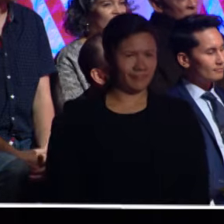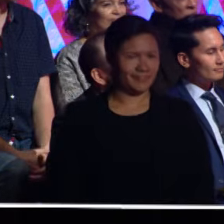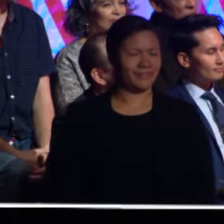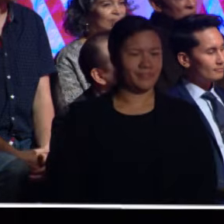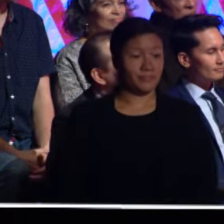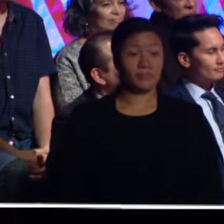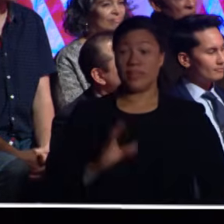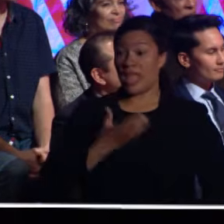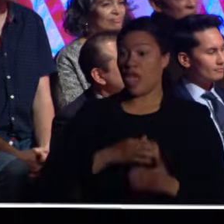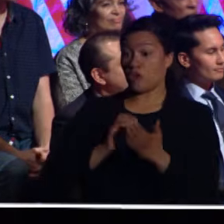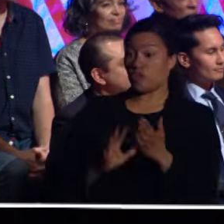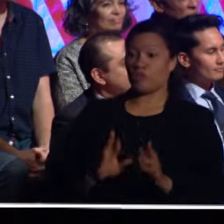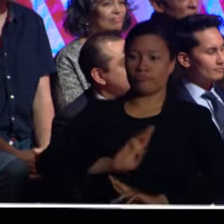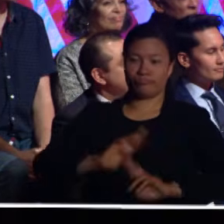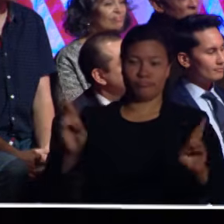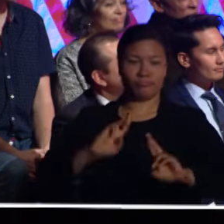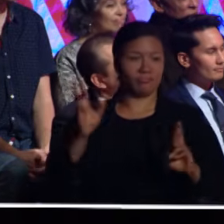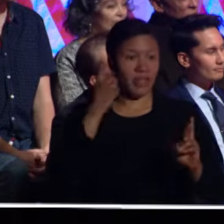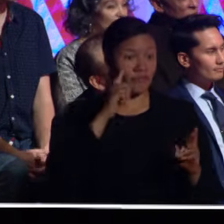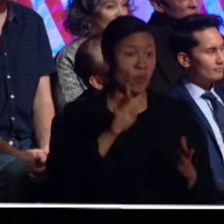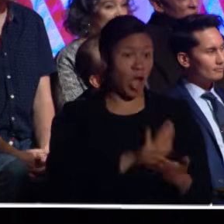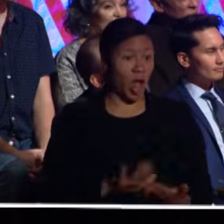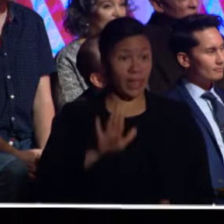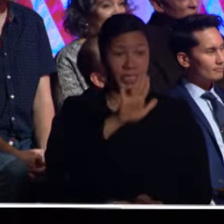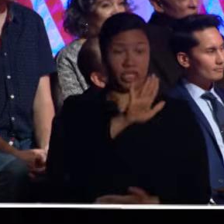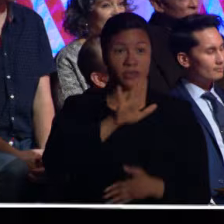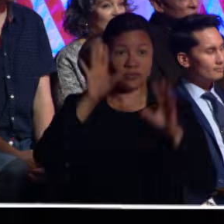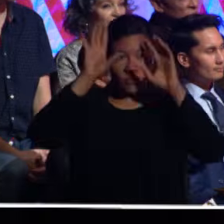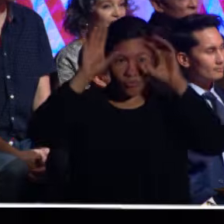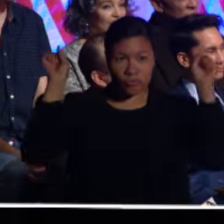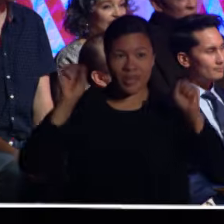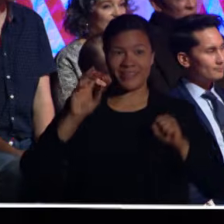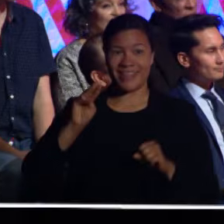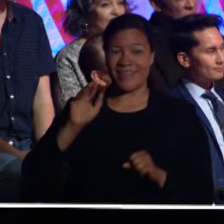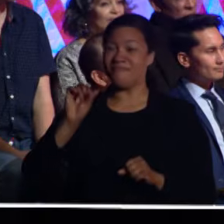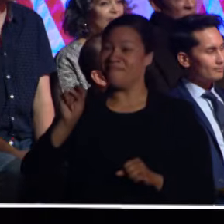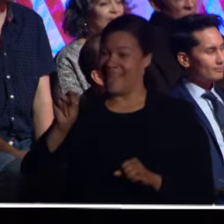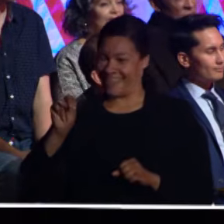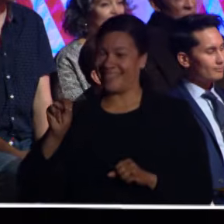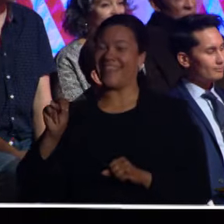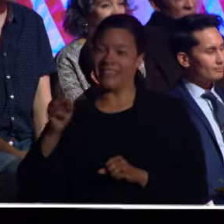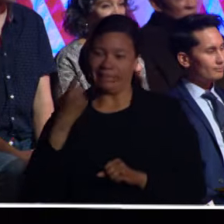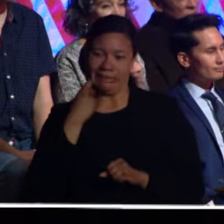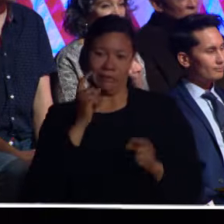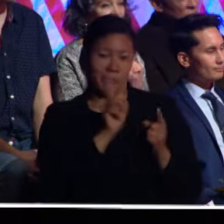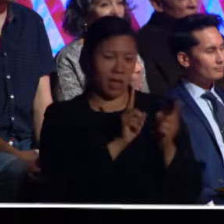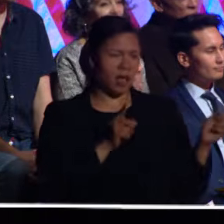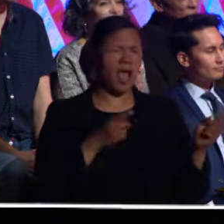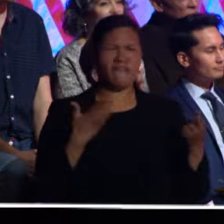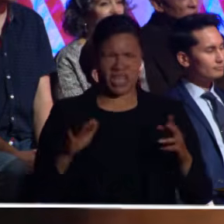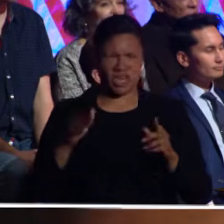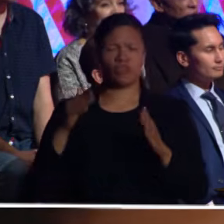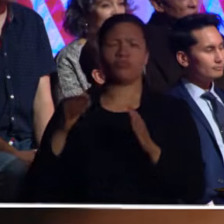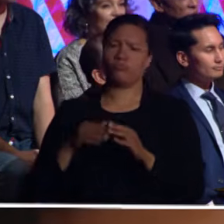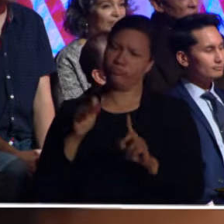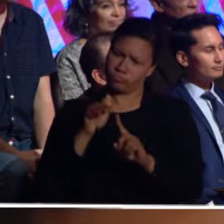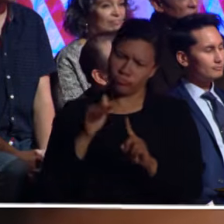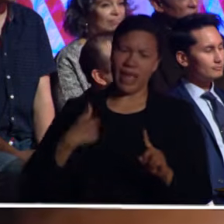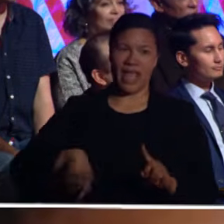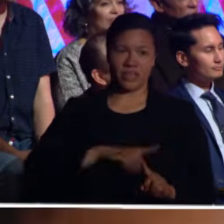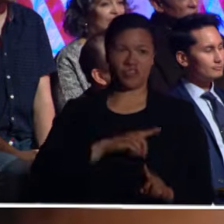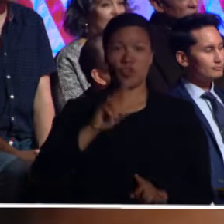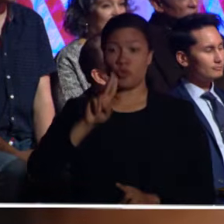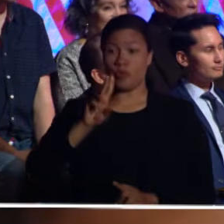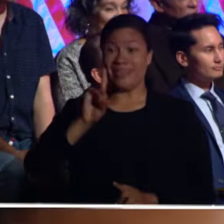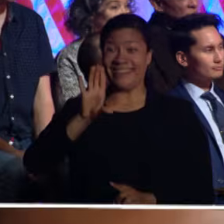as our students prepare for college, President Mason will tell you, as he reminded us, that UDC